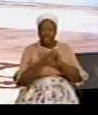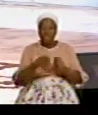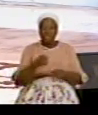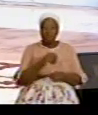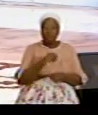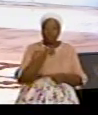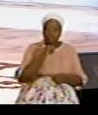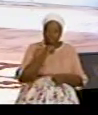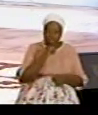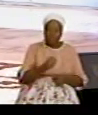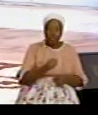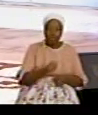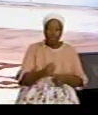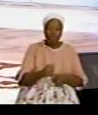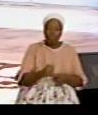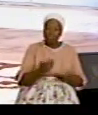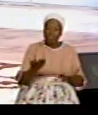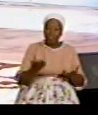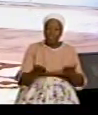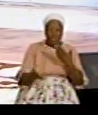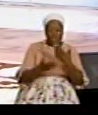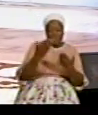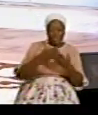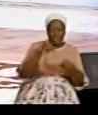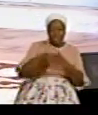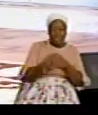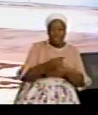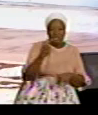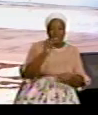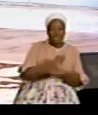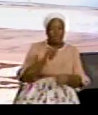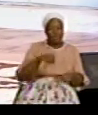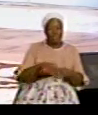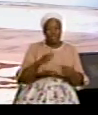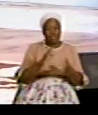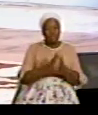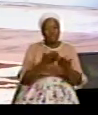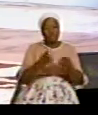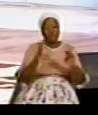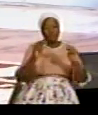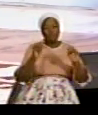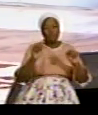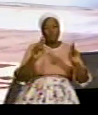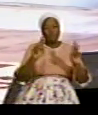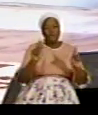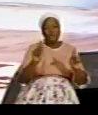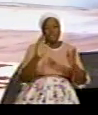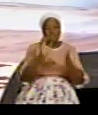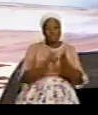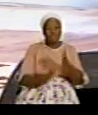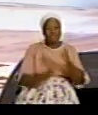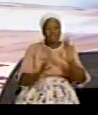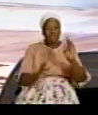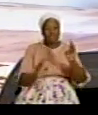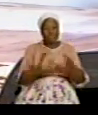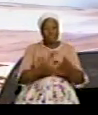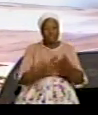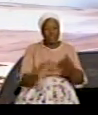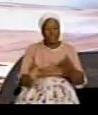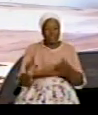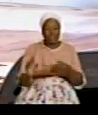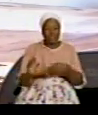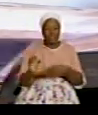incorrigible in their tradition. In Mark chapter 7, verse 13,